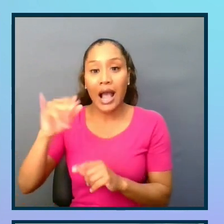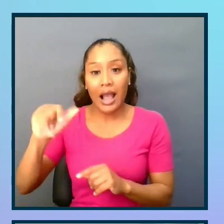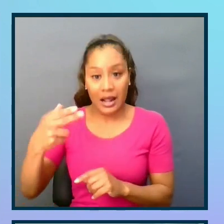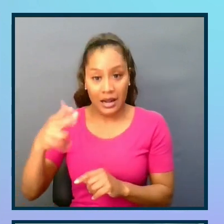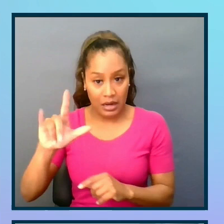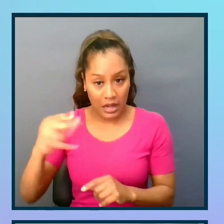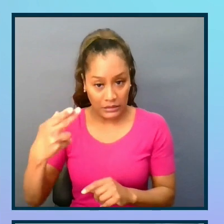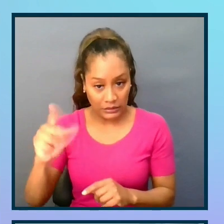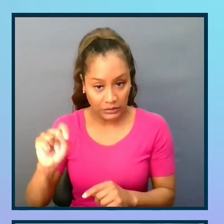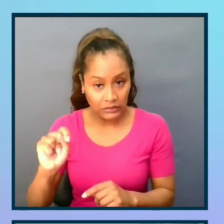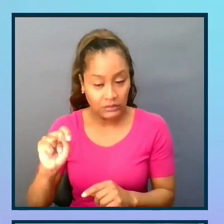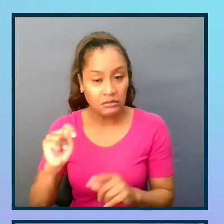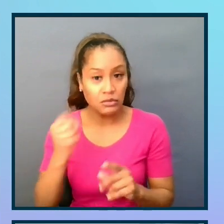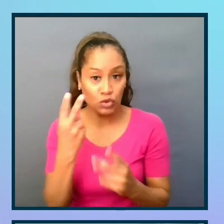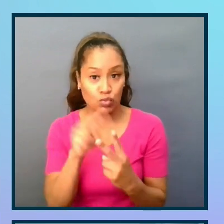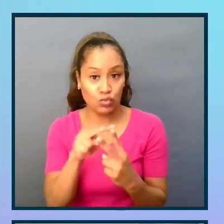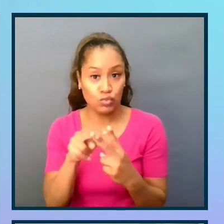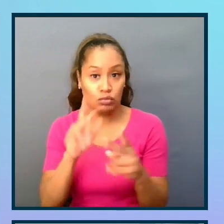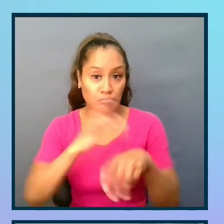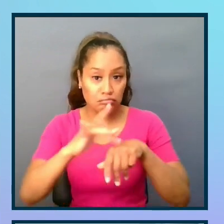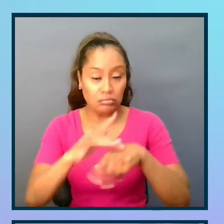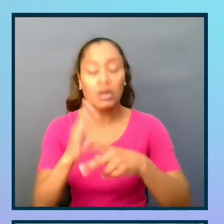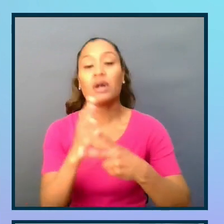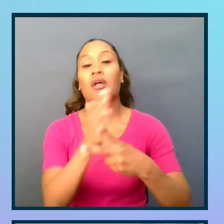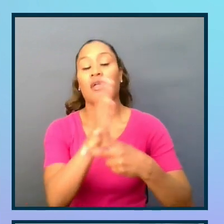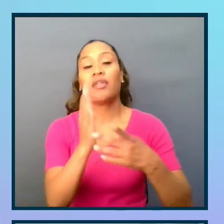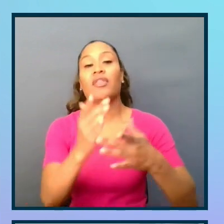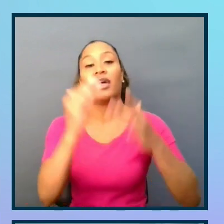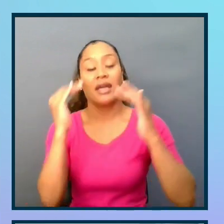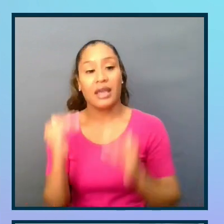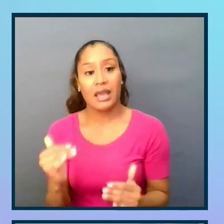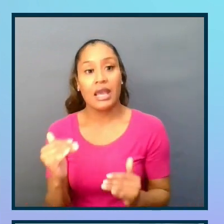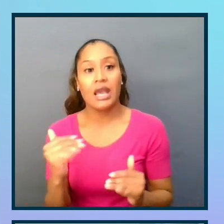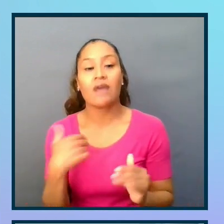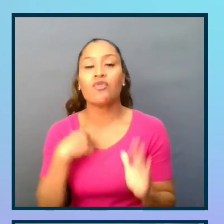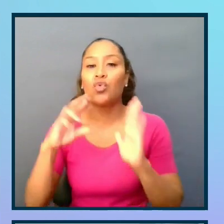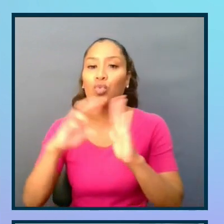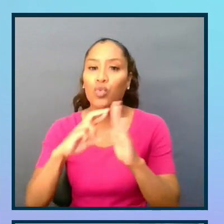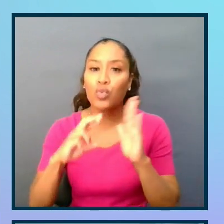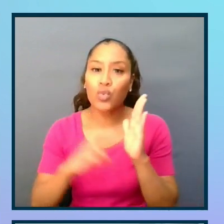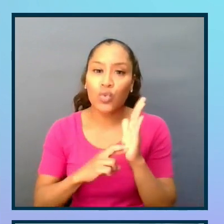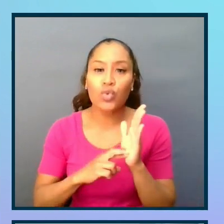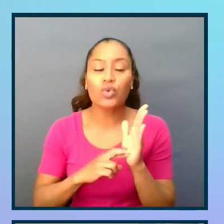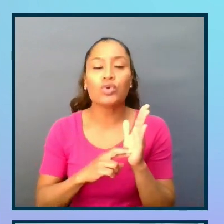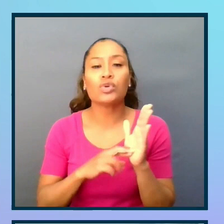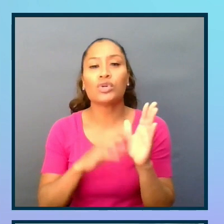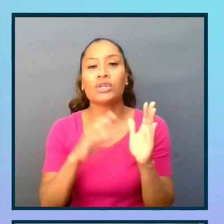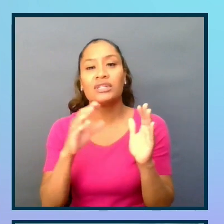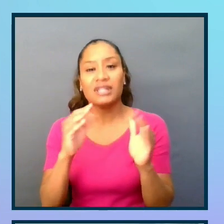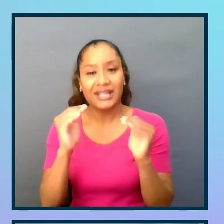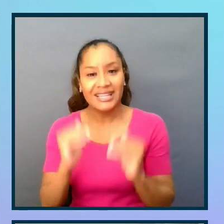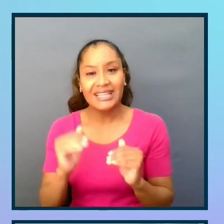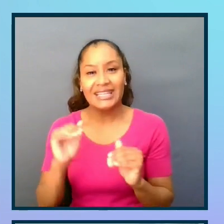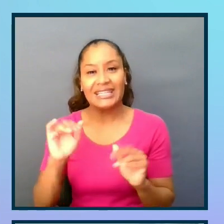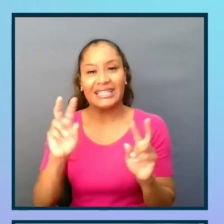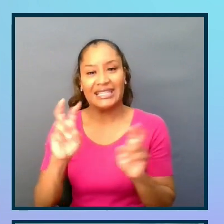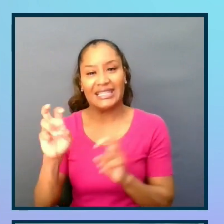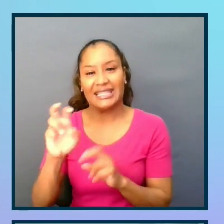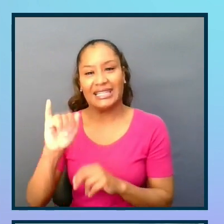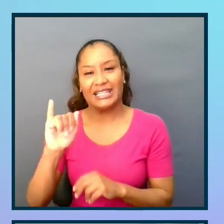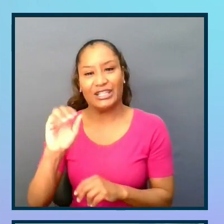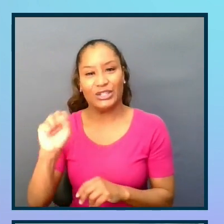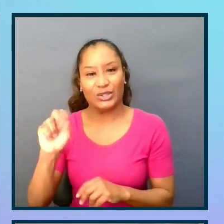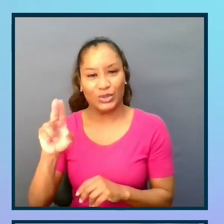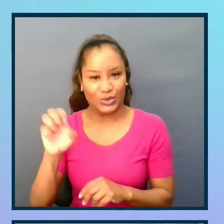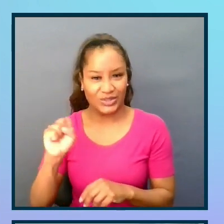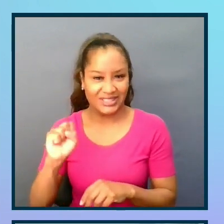are available. Then after that, we've got a rules and issues settings area. Again, we've